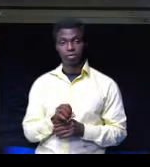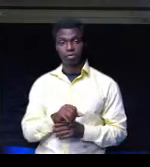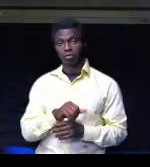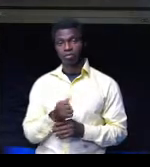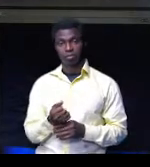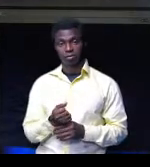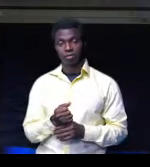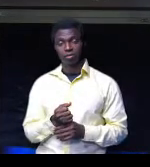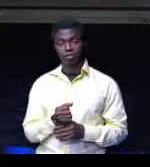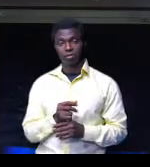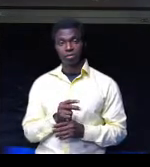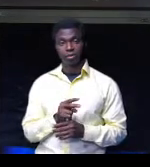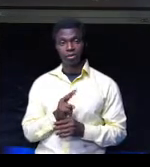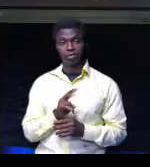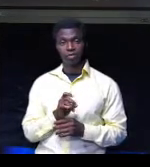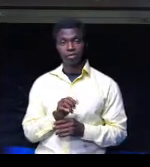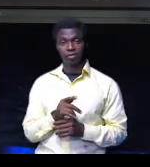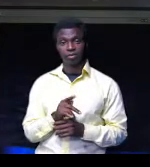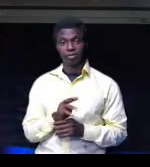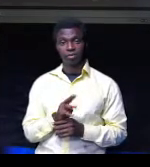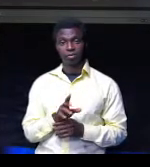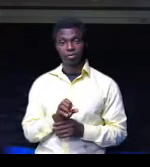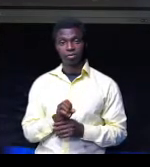Lettuce. Another vegetable.